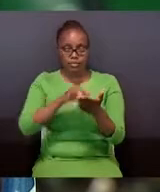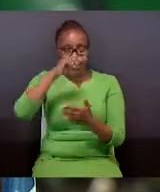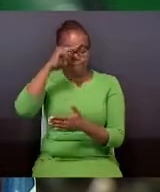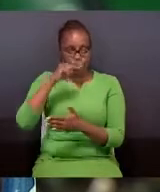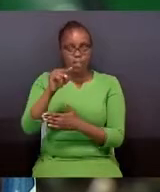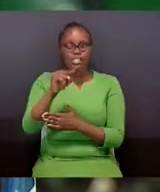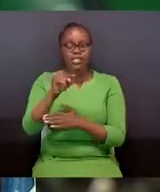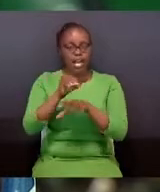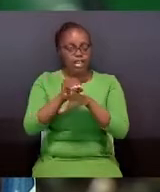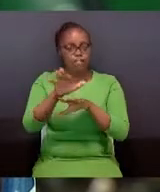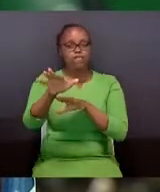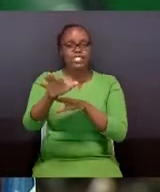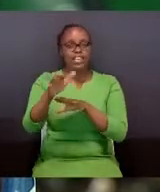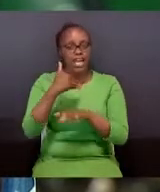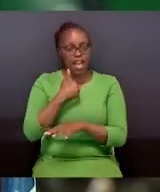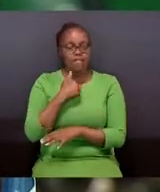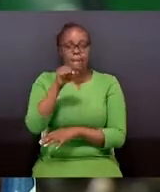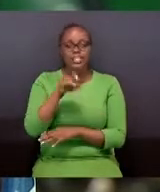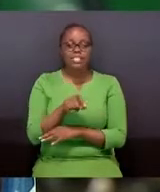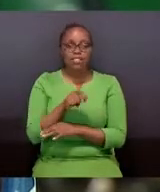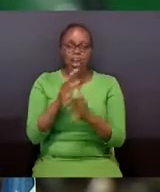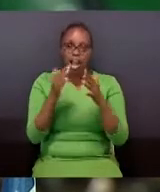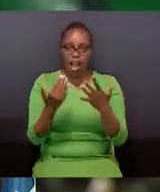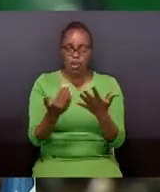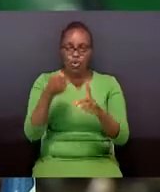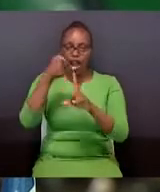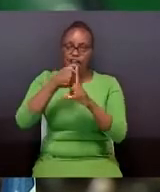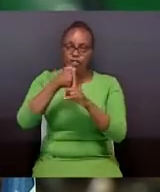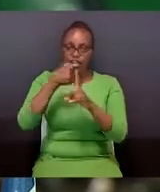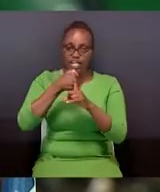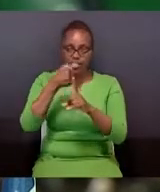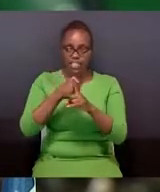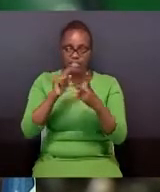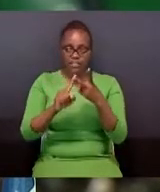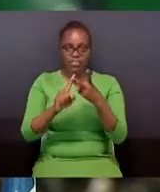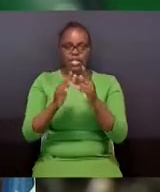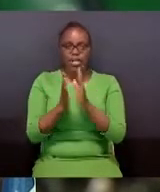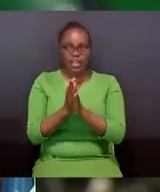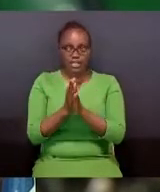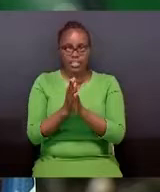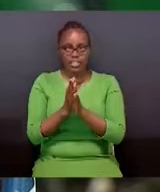policies are influenced through advocacy and lobbying.